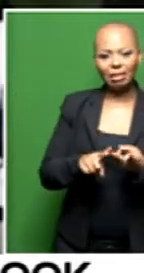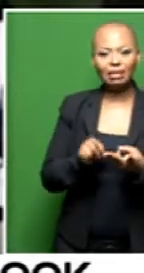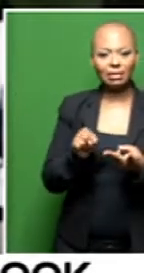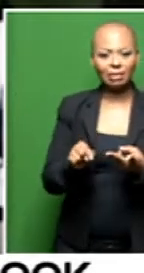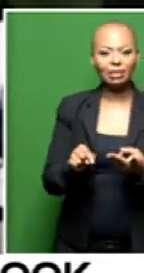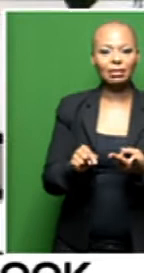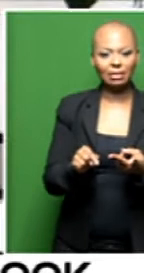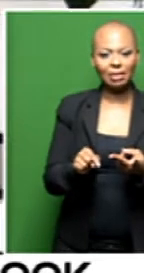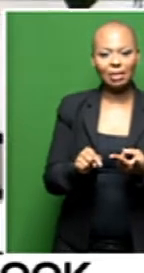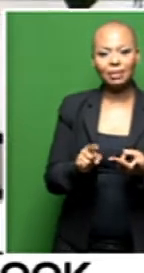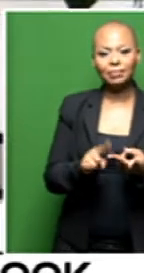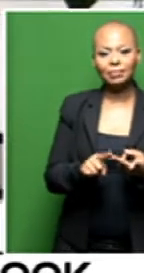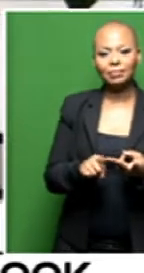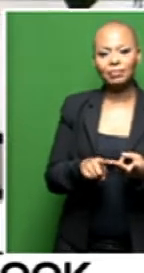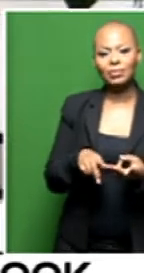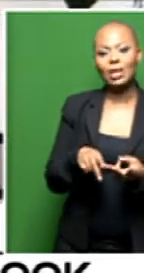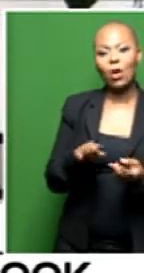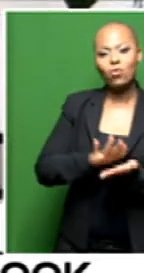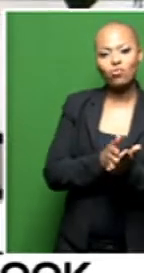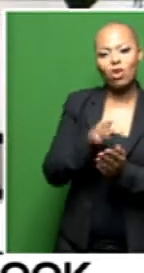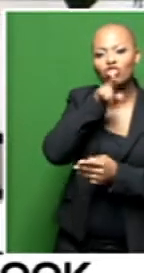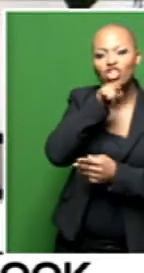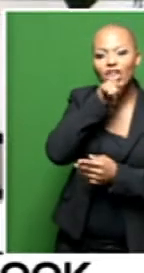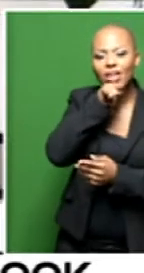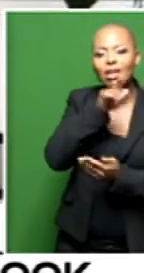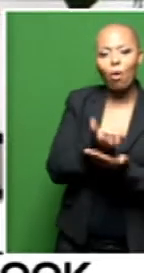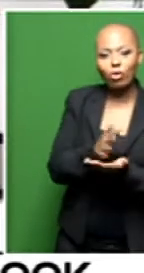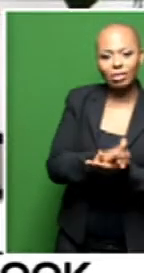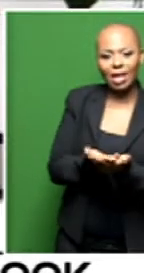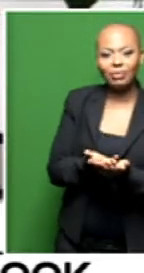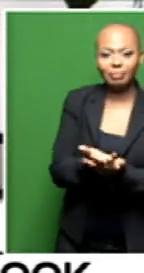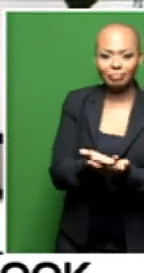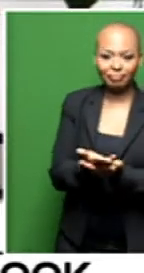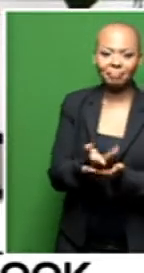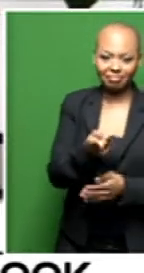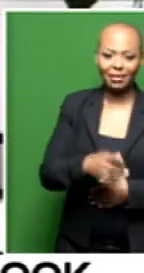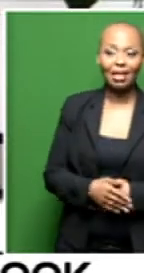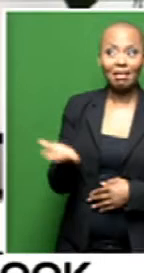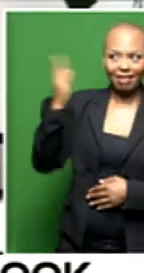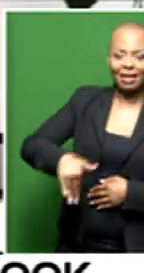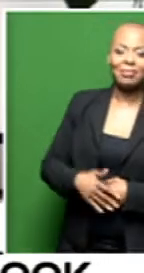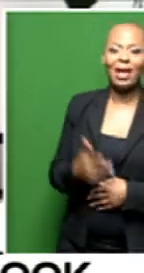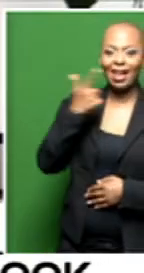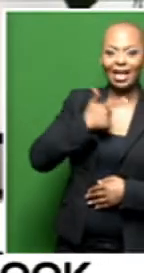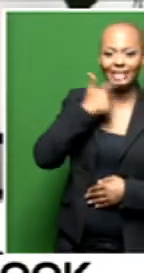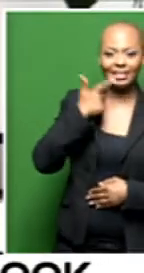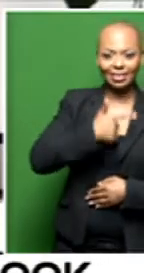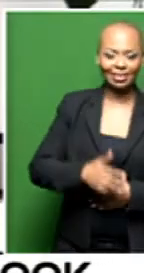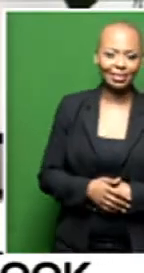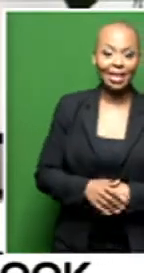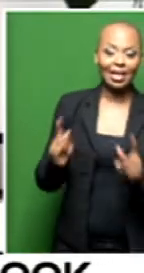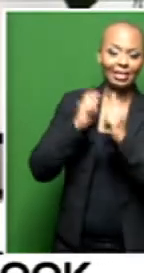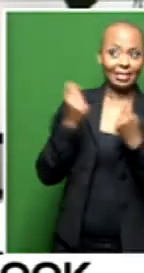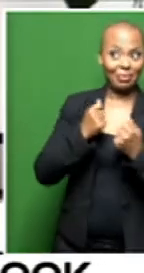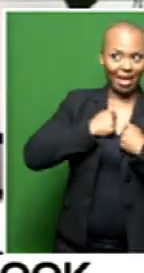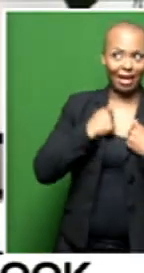on Sundays. All right. All right. You must come for lunch. You must come. Oh, no, we're coming. We're coming for lunch. Definitely. The team are now on our way to Cape